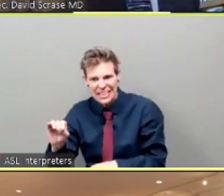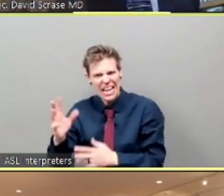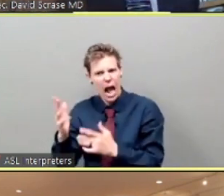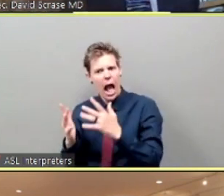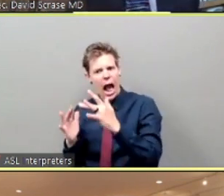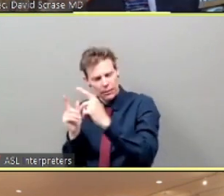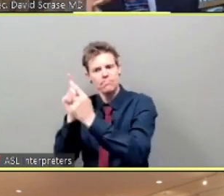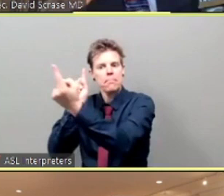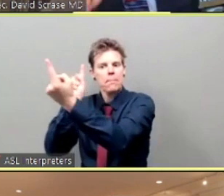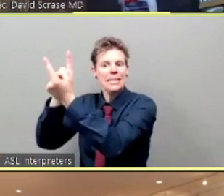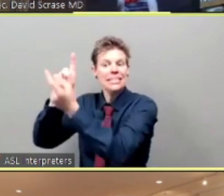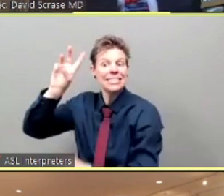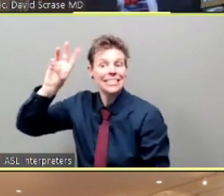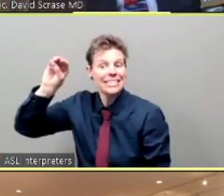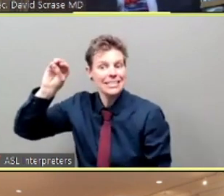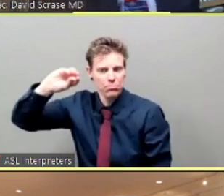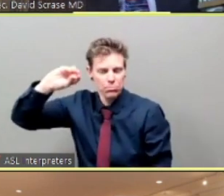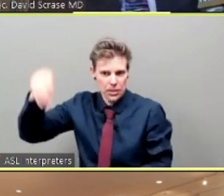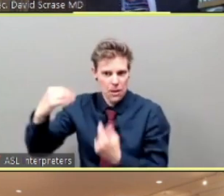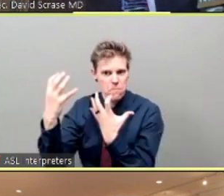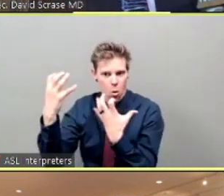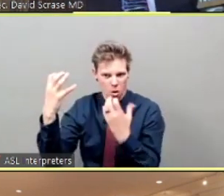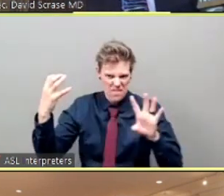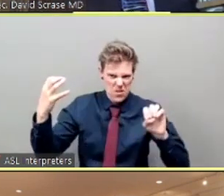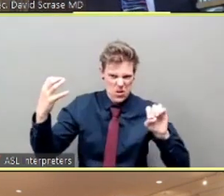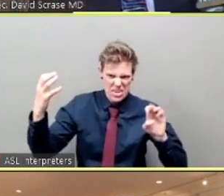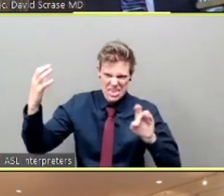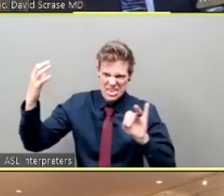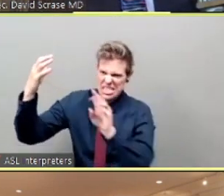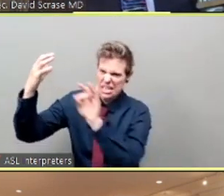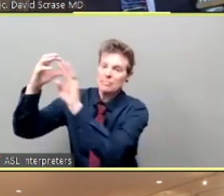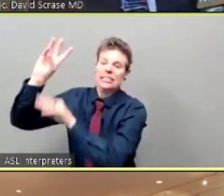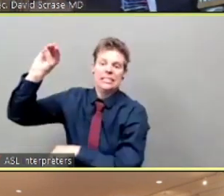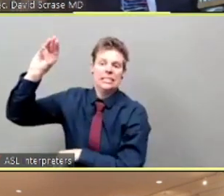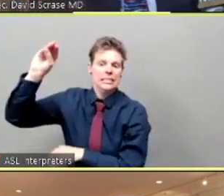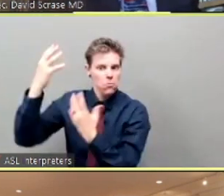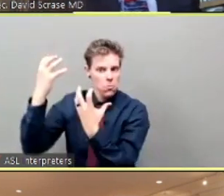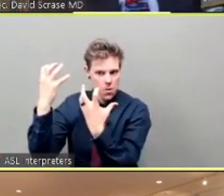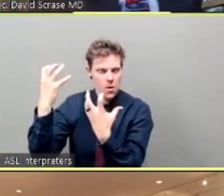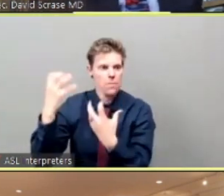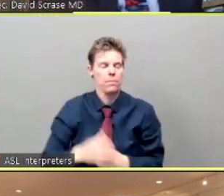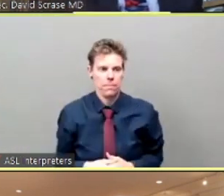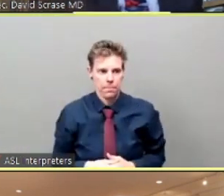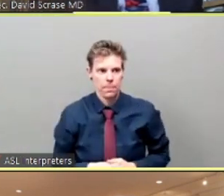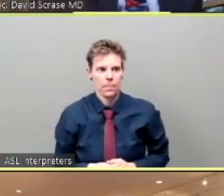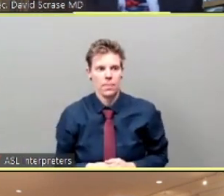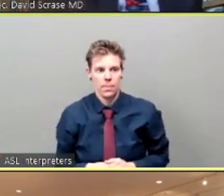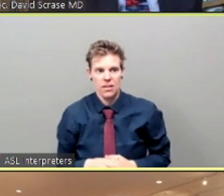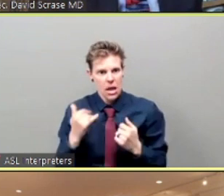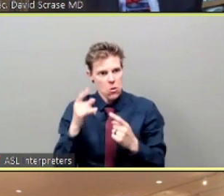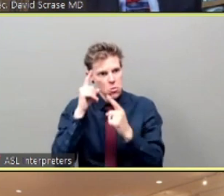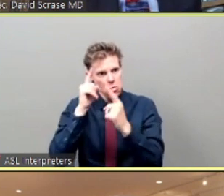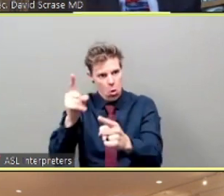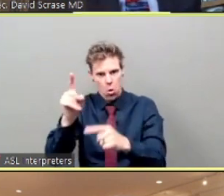8 more weeks from next Wednesday, which is the end of June, we will be at